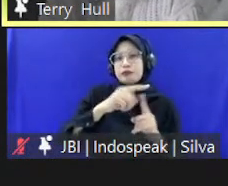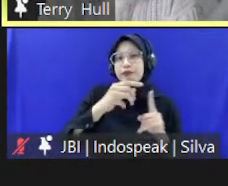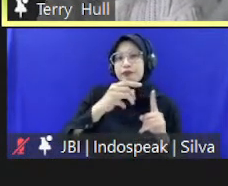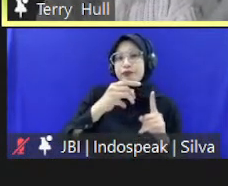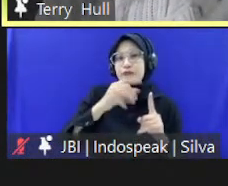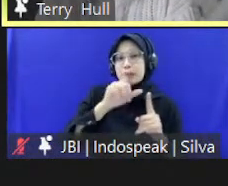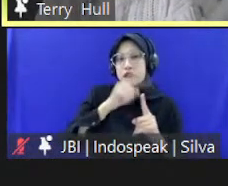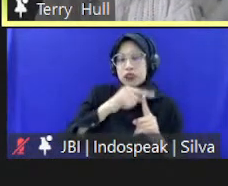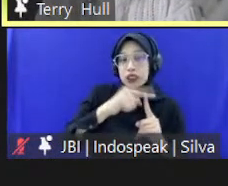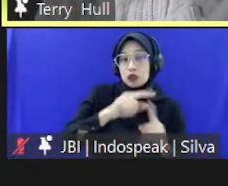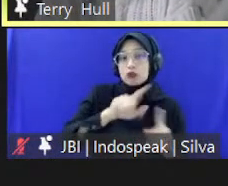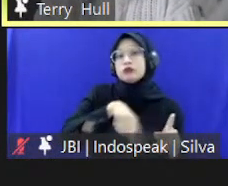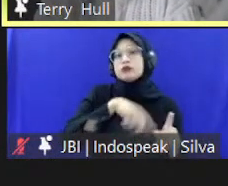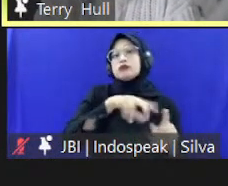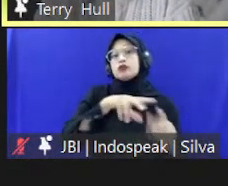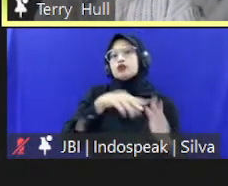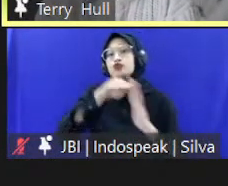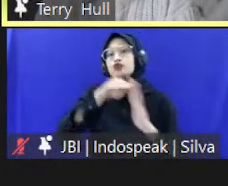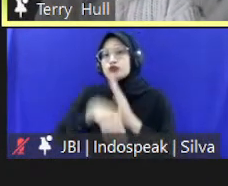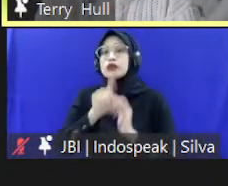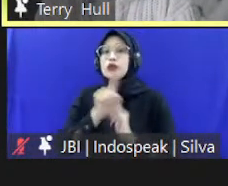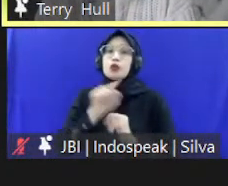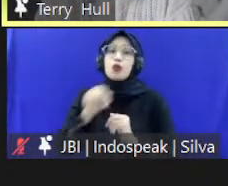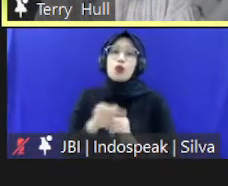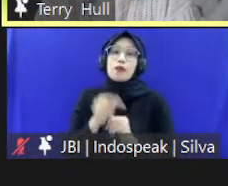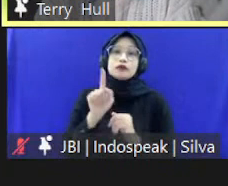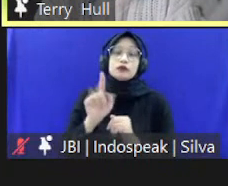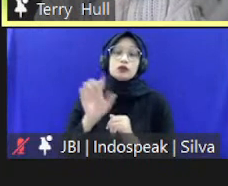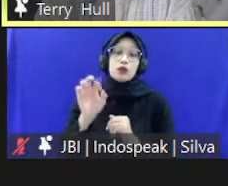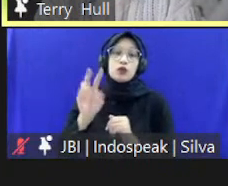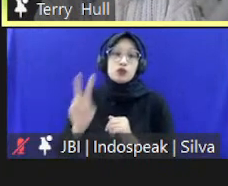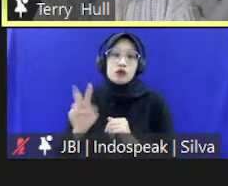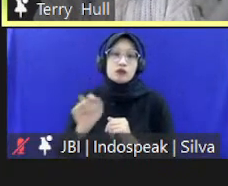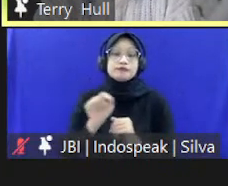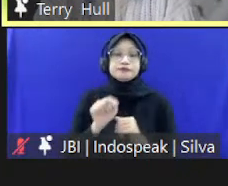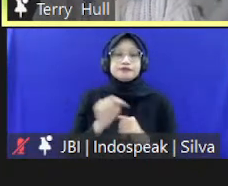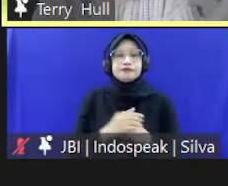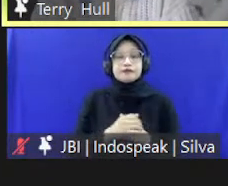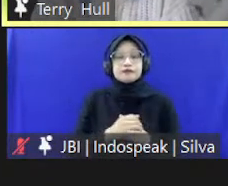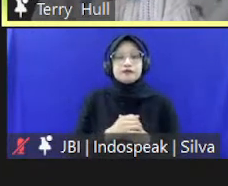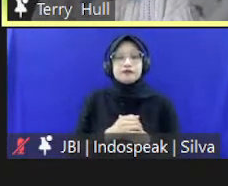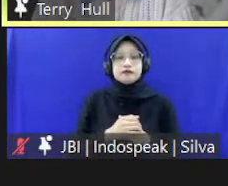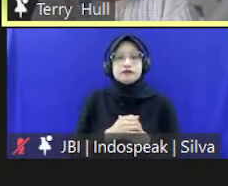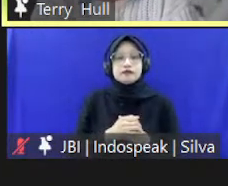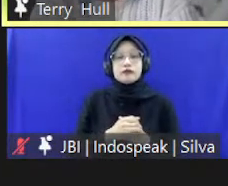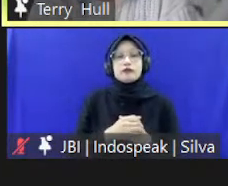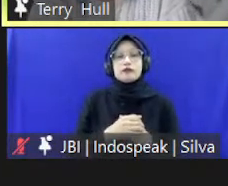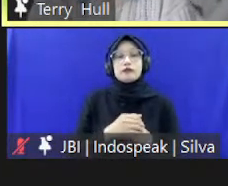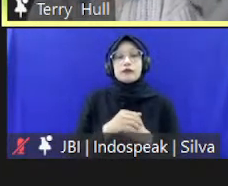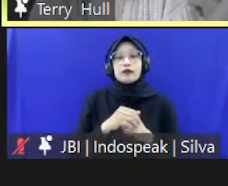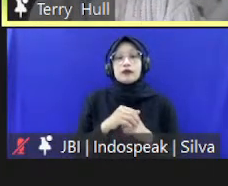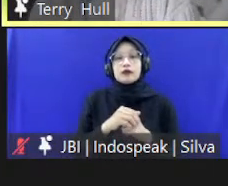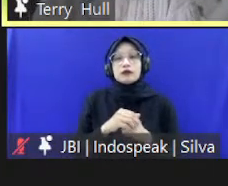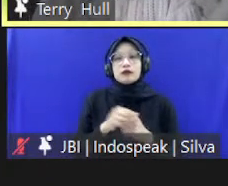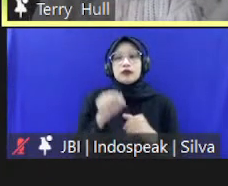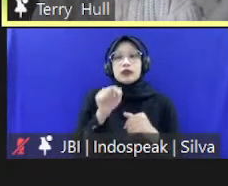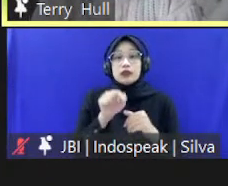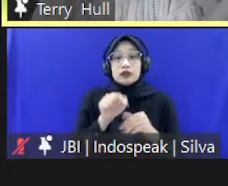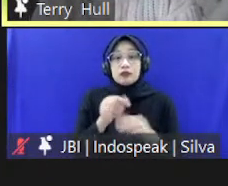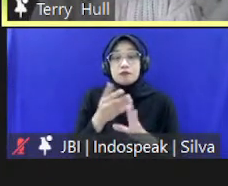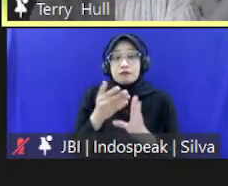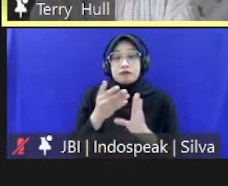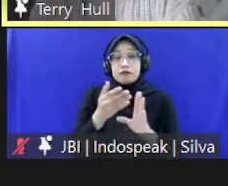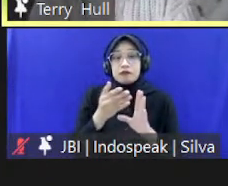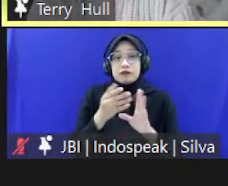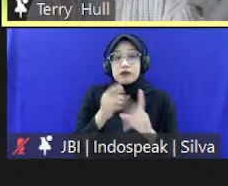digital collection proved itself to be feasible before the pandemic hit it. And I'm sure